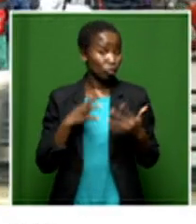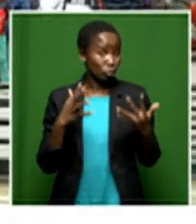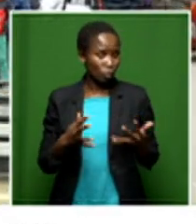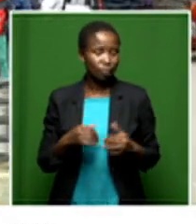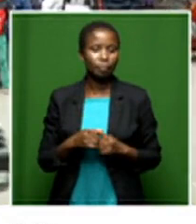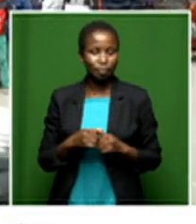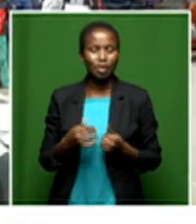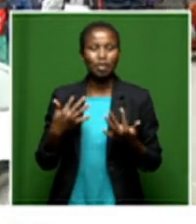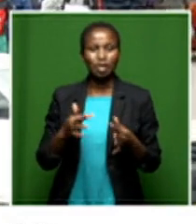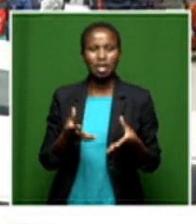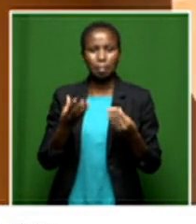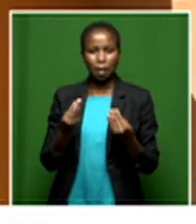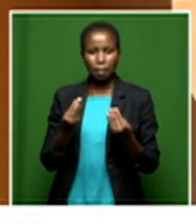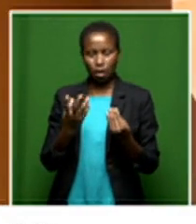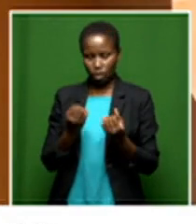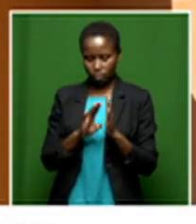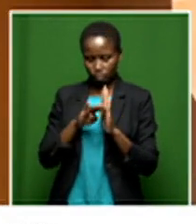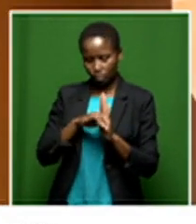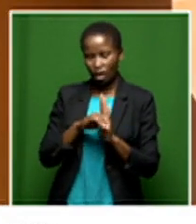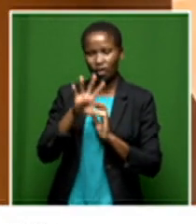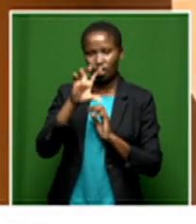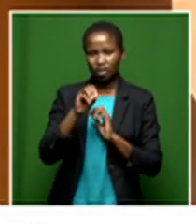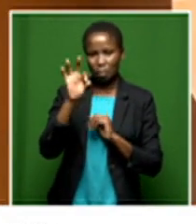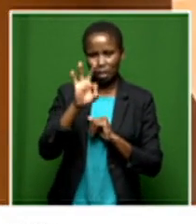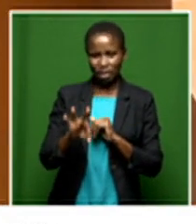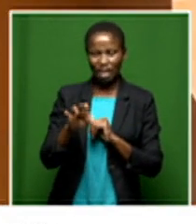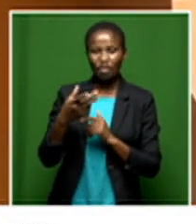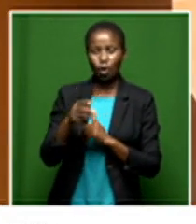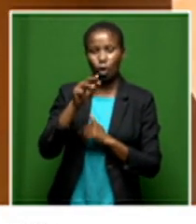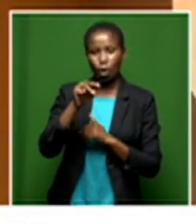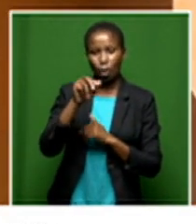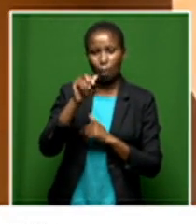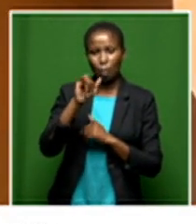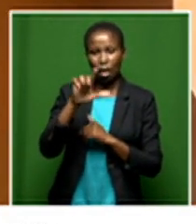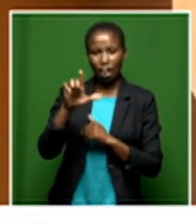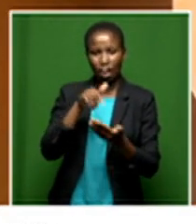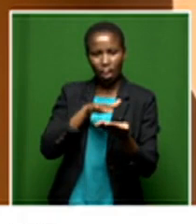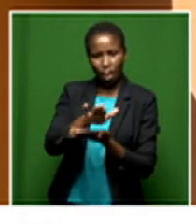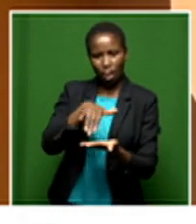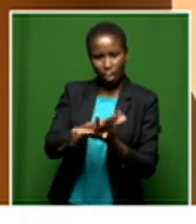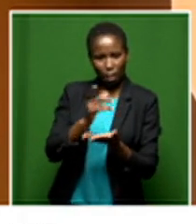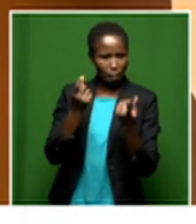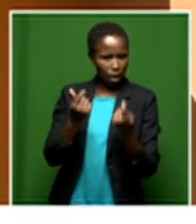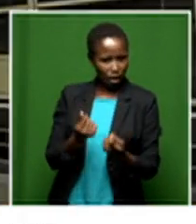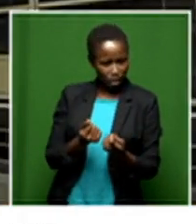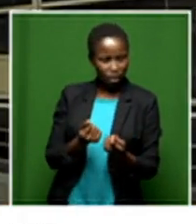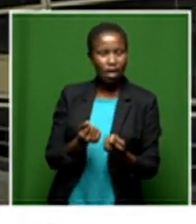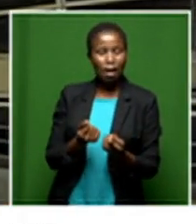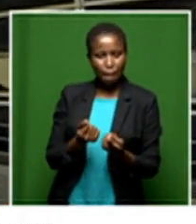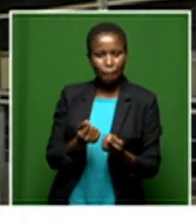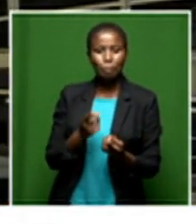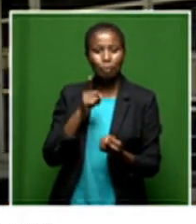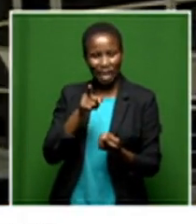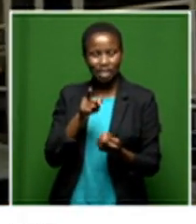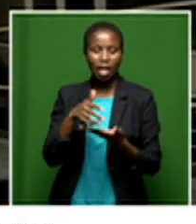we have had a drop of about 50% on our mail revenue, which was traditionally what was holding the post